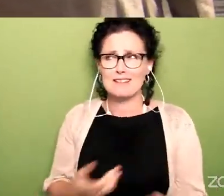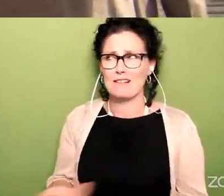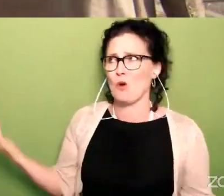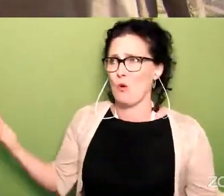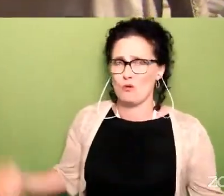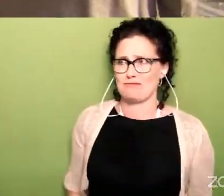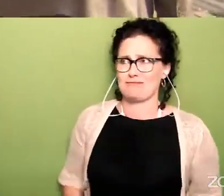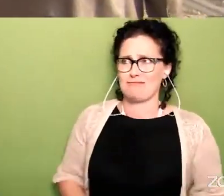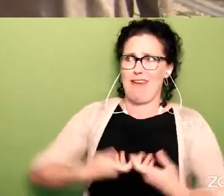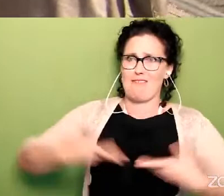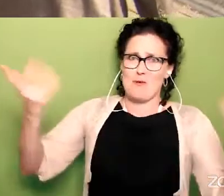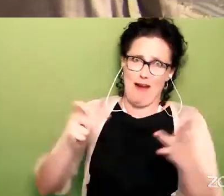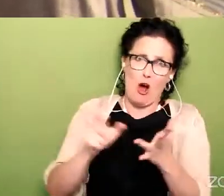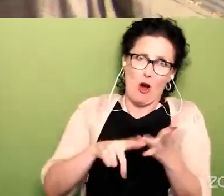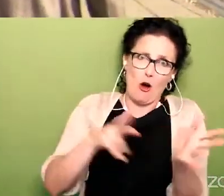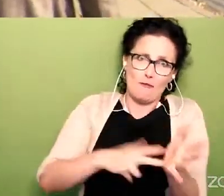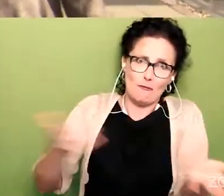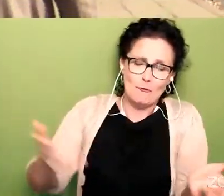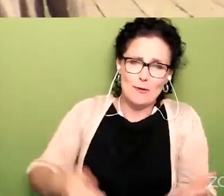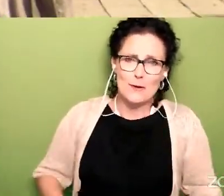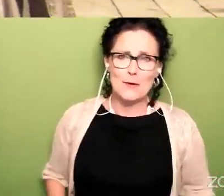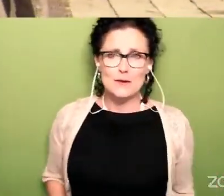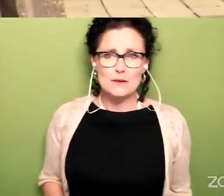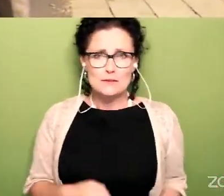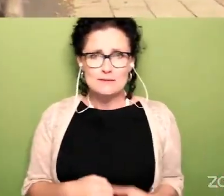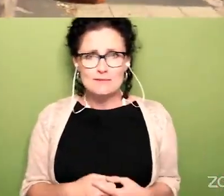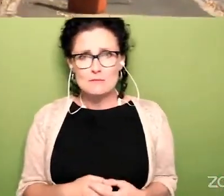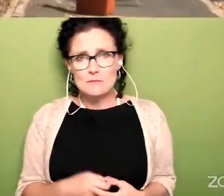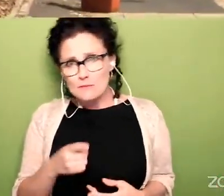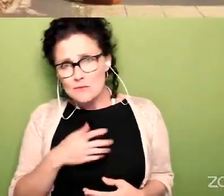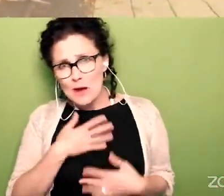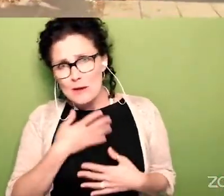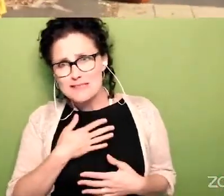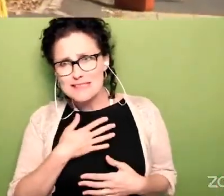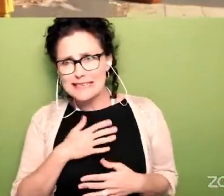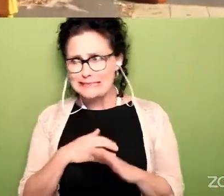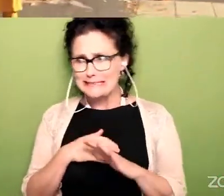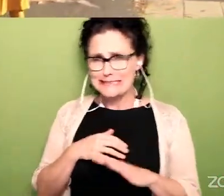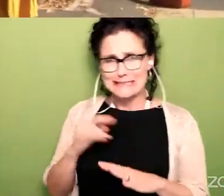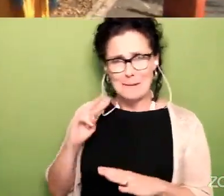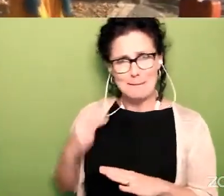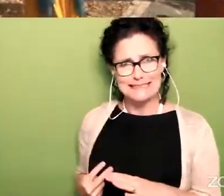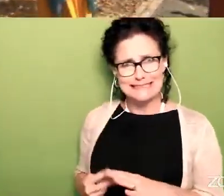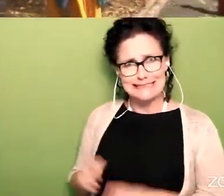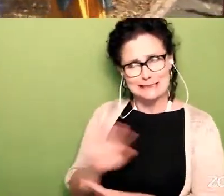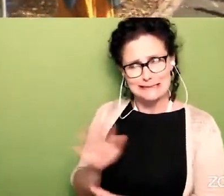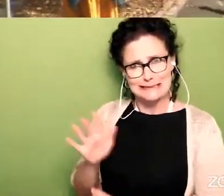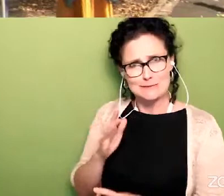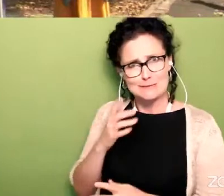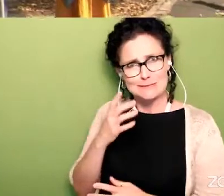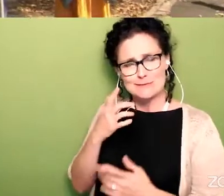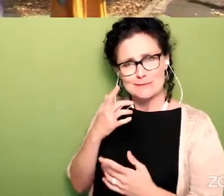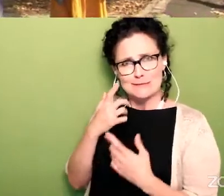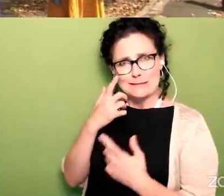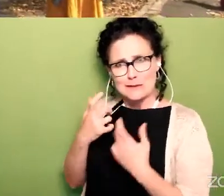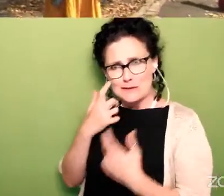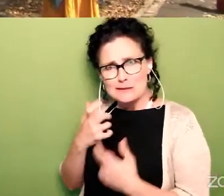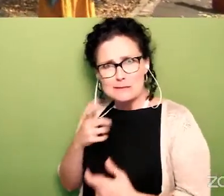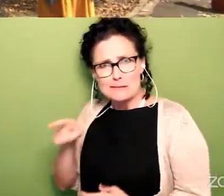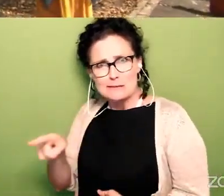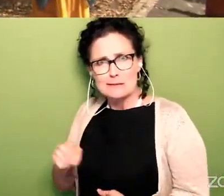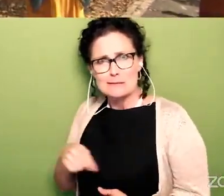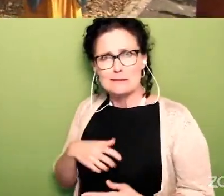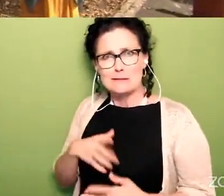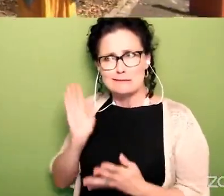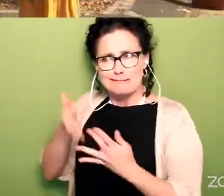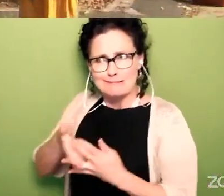haven't made her cry. We're having a good time, I thought. You know, dancing, laughing. Loads of my mates in there. Having a great time, I thought. You're having a